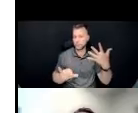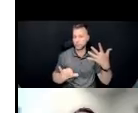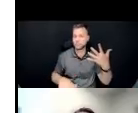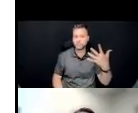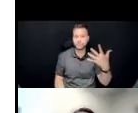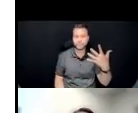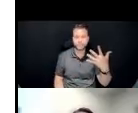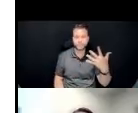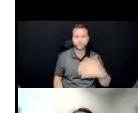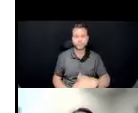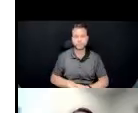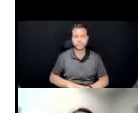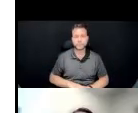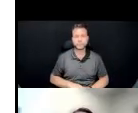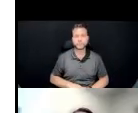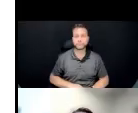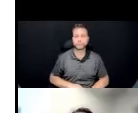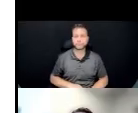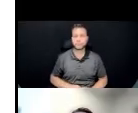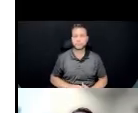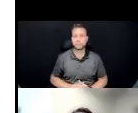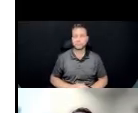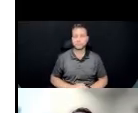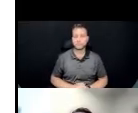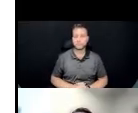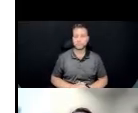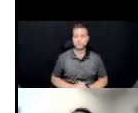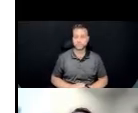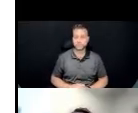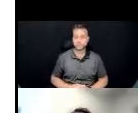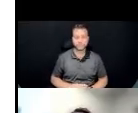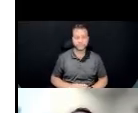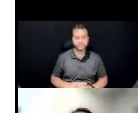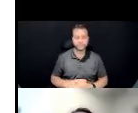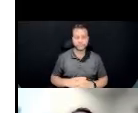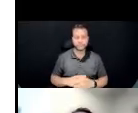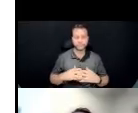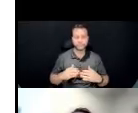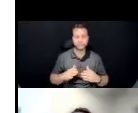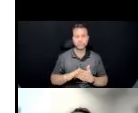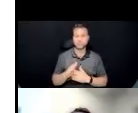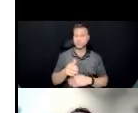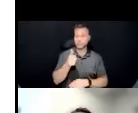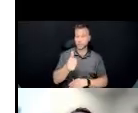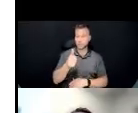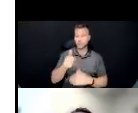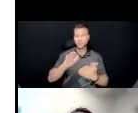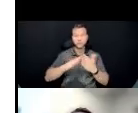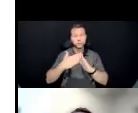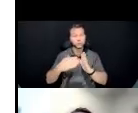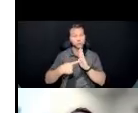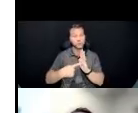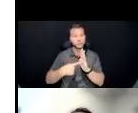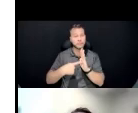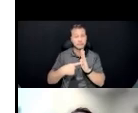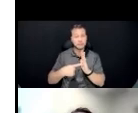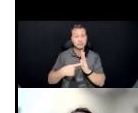And if your community isn't represented, you can put that in the chat and we'll capture that too.